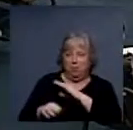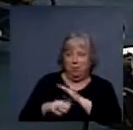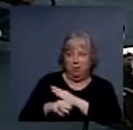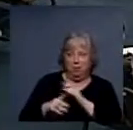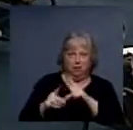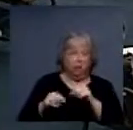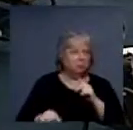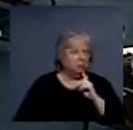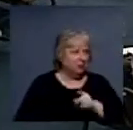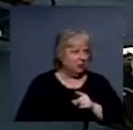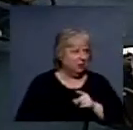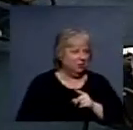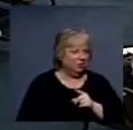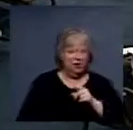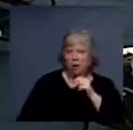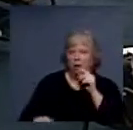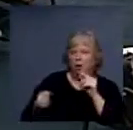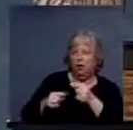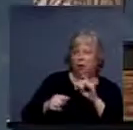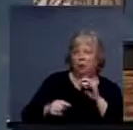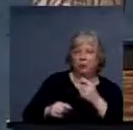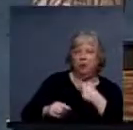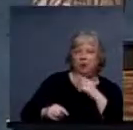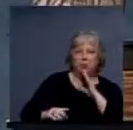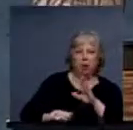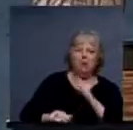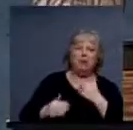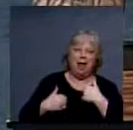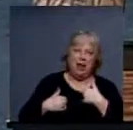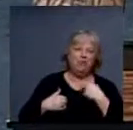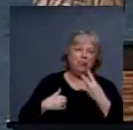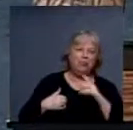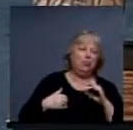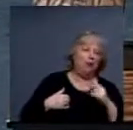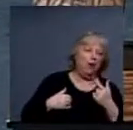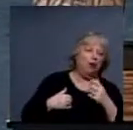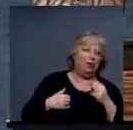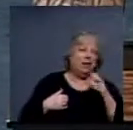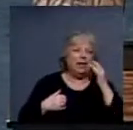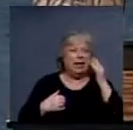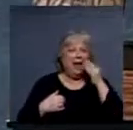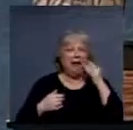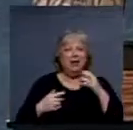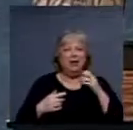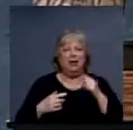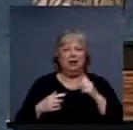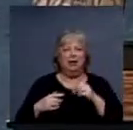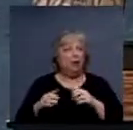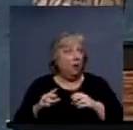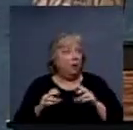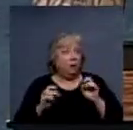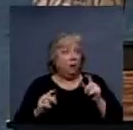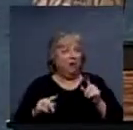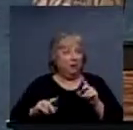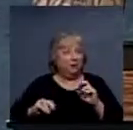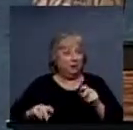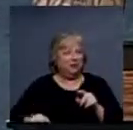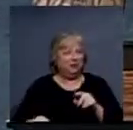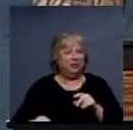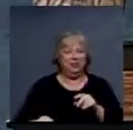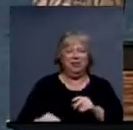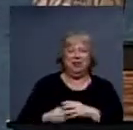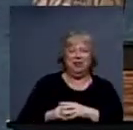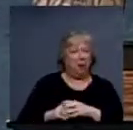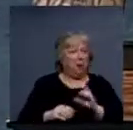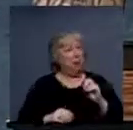you. Won't hurt the dog or anything, I promise. I have 2 dogs and a cat, and my cat's the one you have to worry about, not the dogs. Okay. It's vicious.